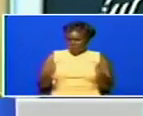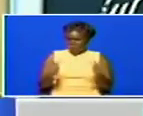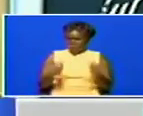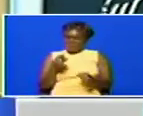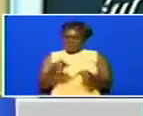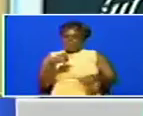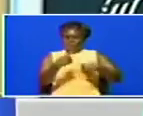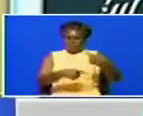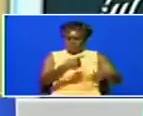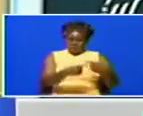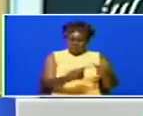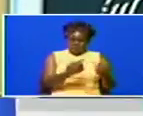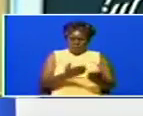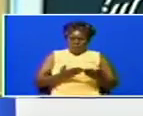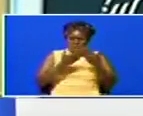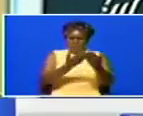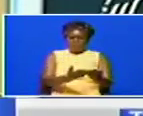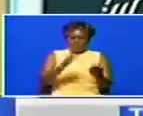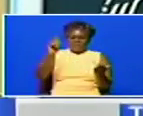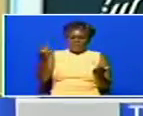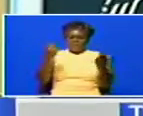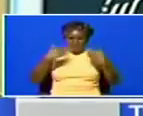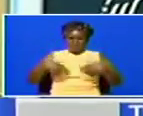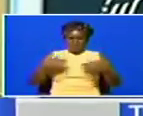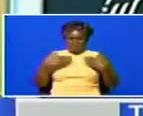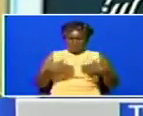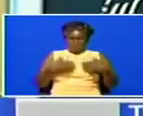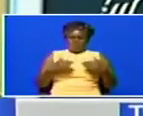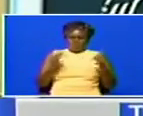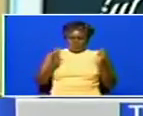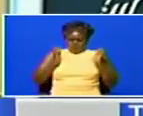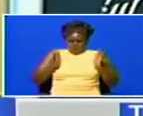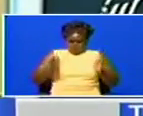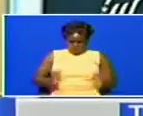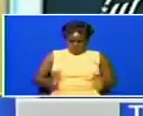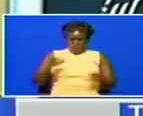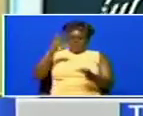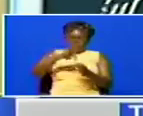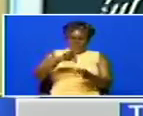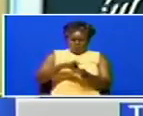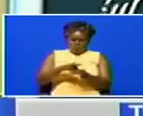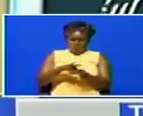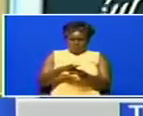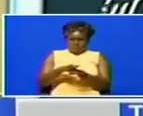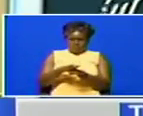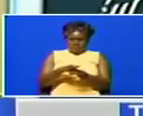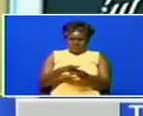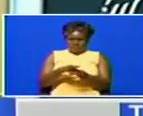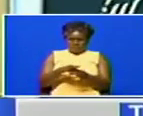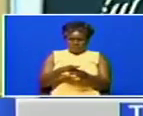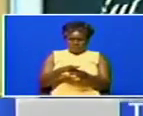that process provides Kenyans with the integrity of this election. Dr. Touré.